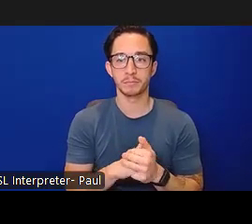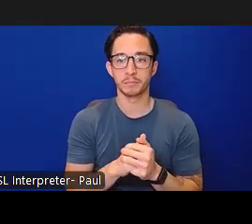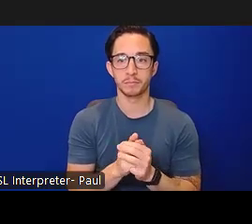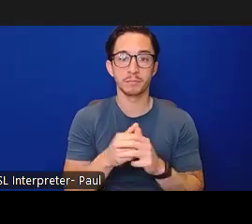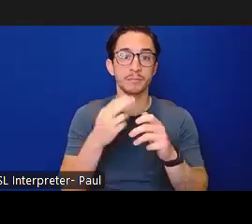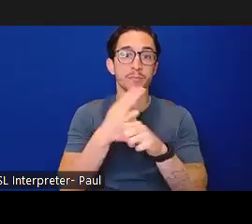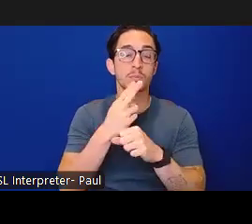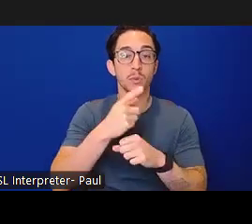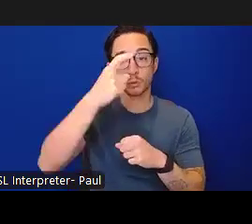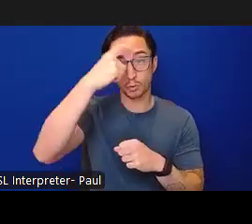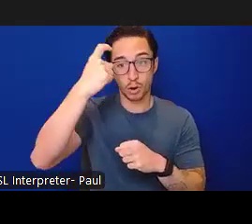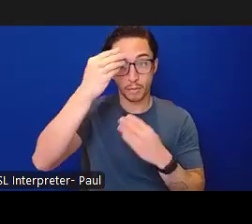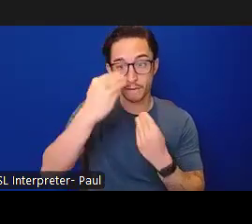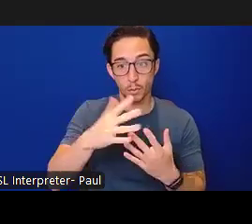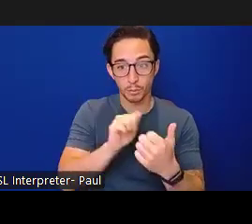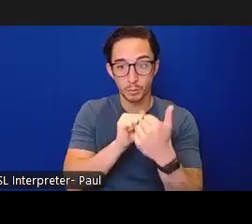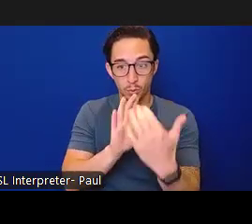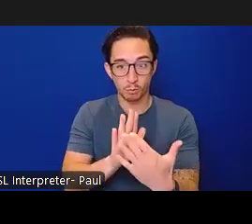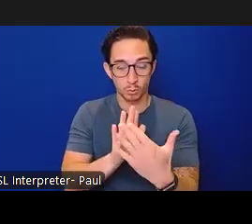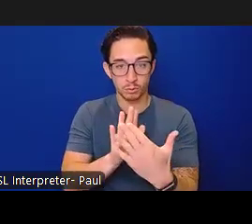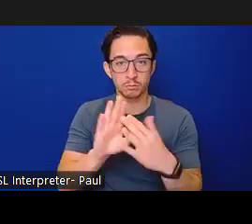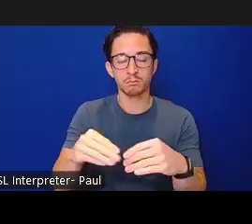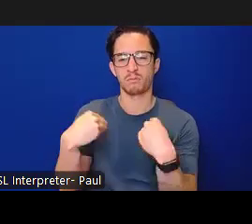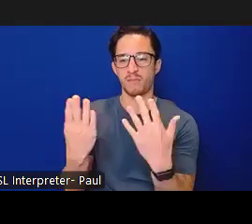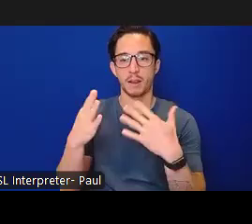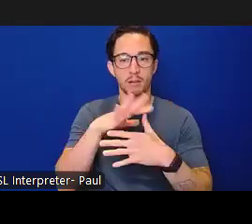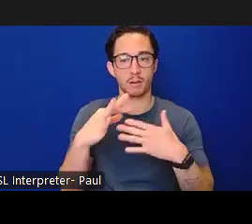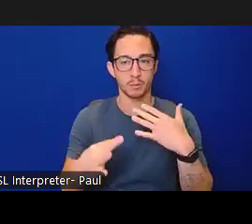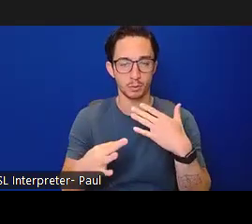Use trauma-informed approaches and provide options.